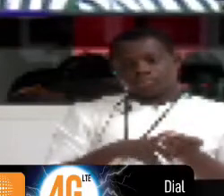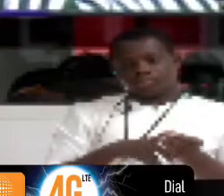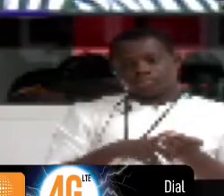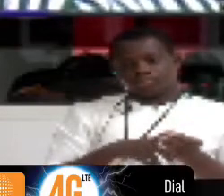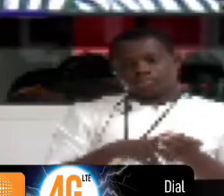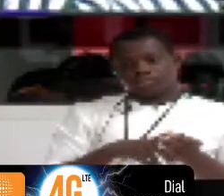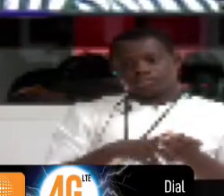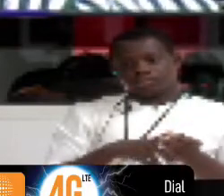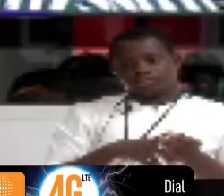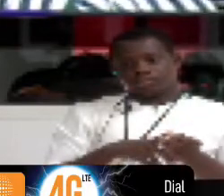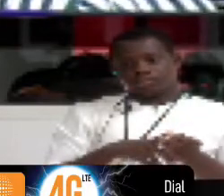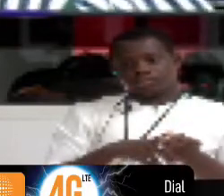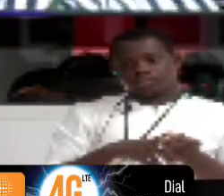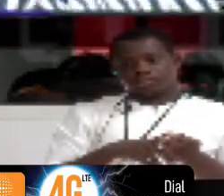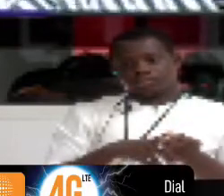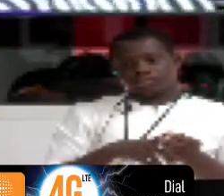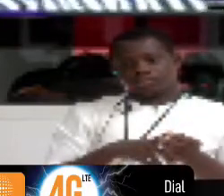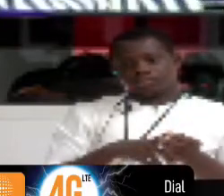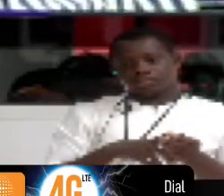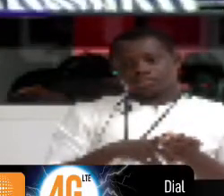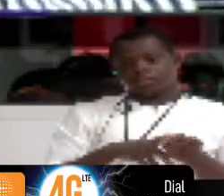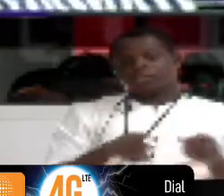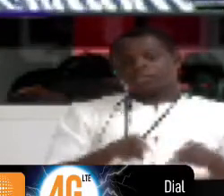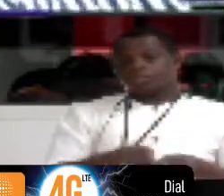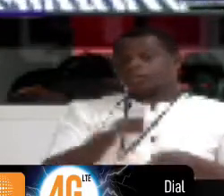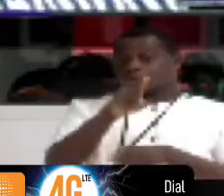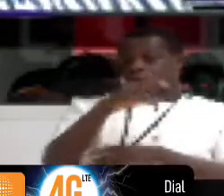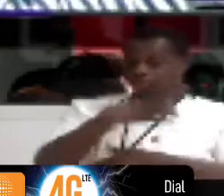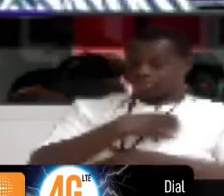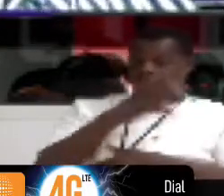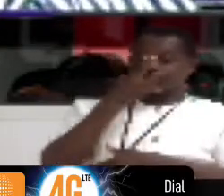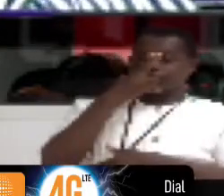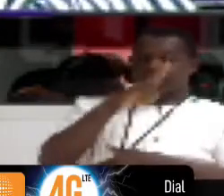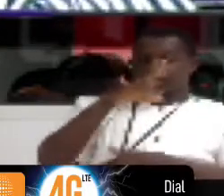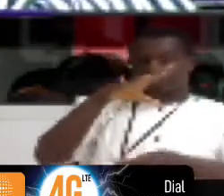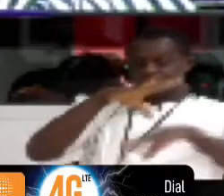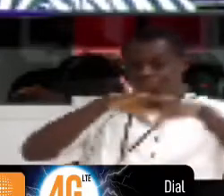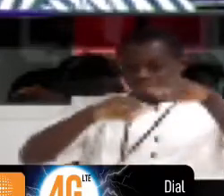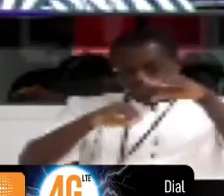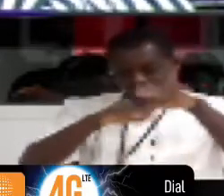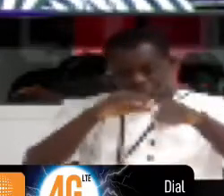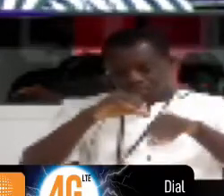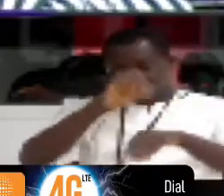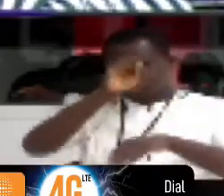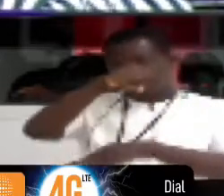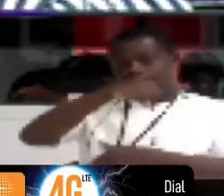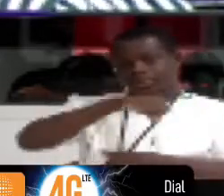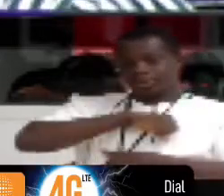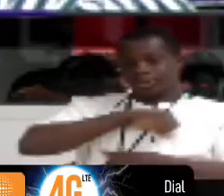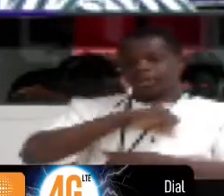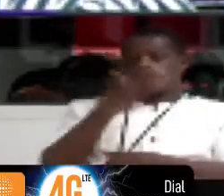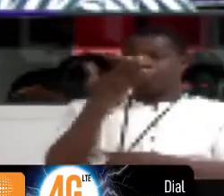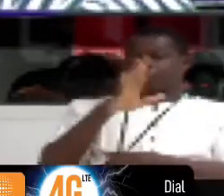You just trying to extricate yourself from this particular incident. If an left fam